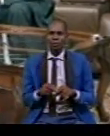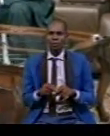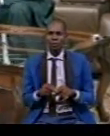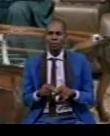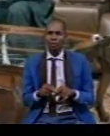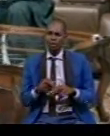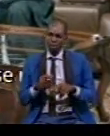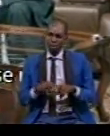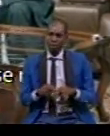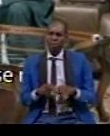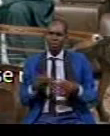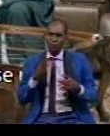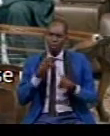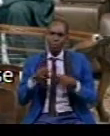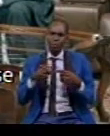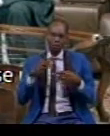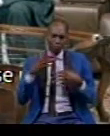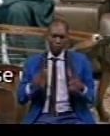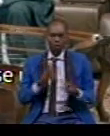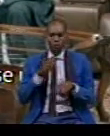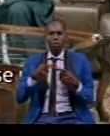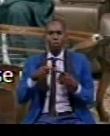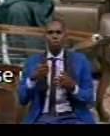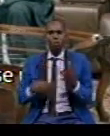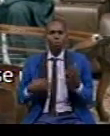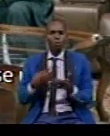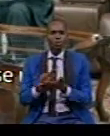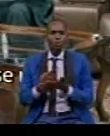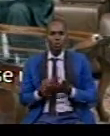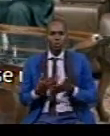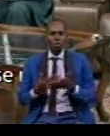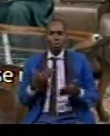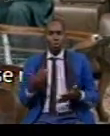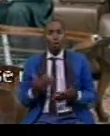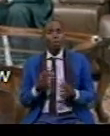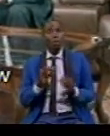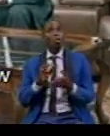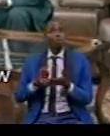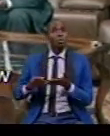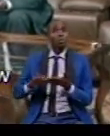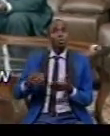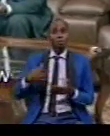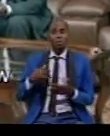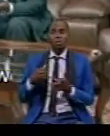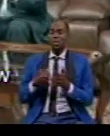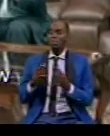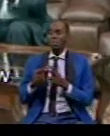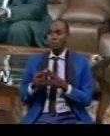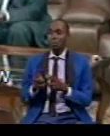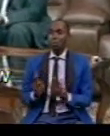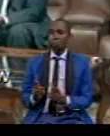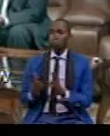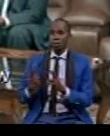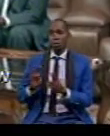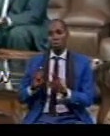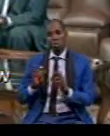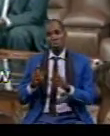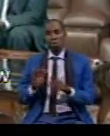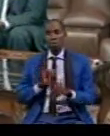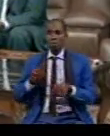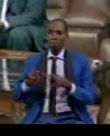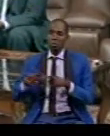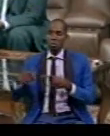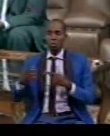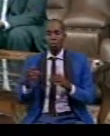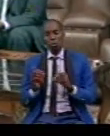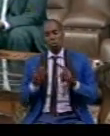your life, you cannot have what you want and dream of you are going to have. But when